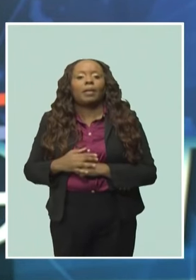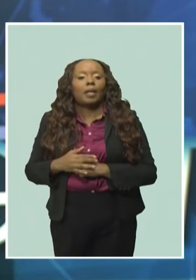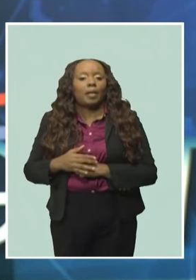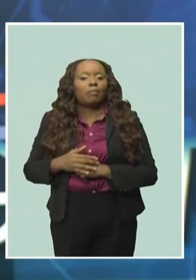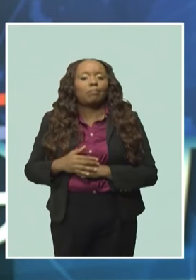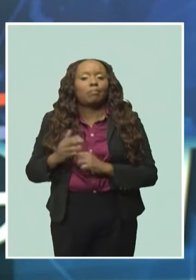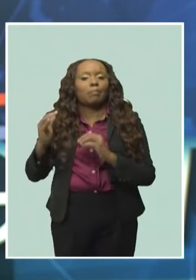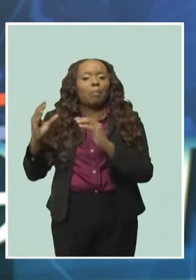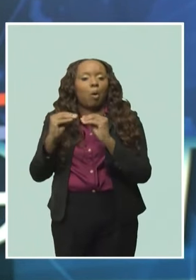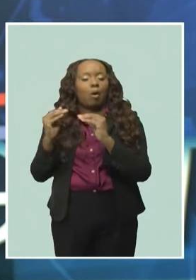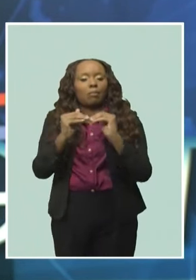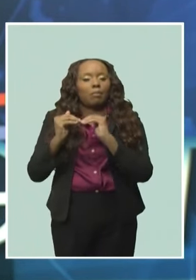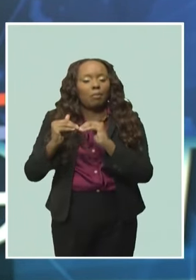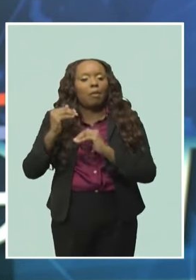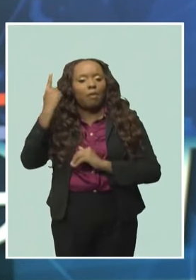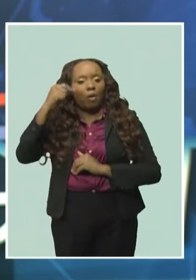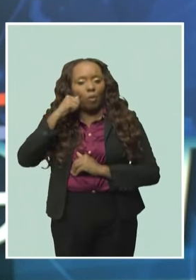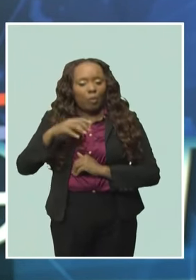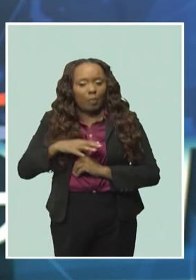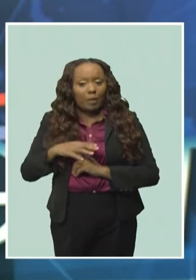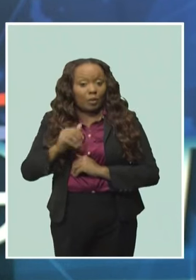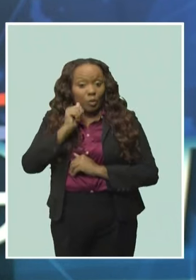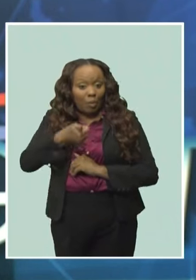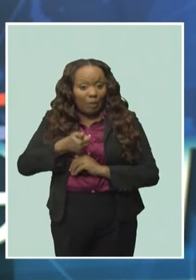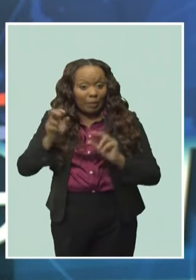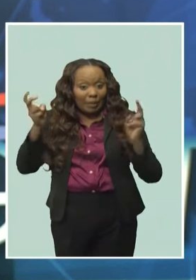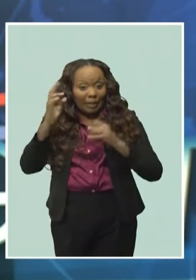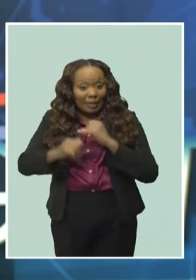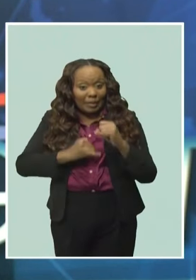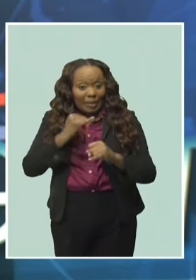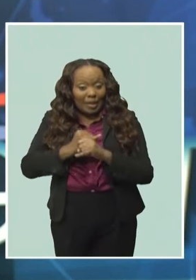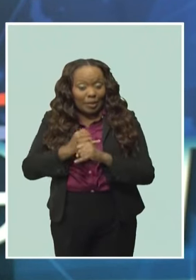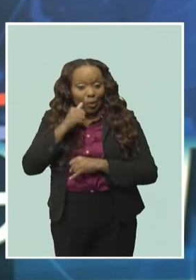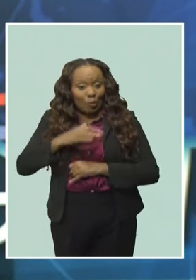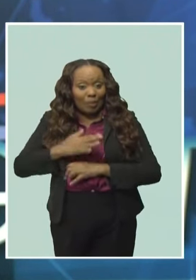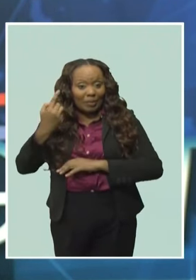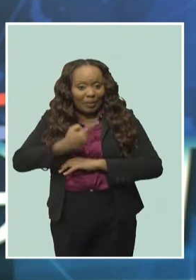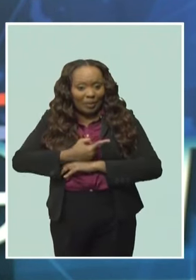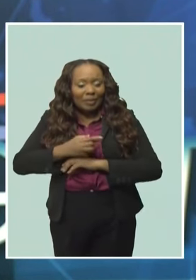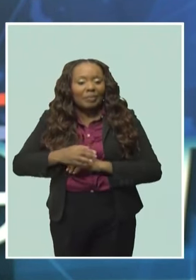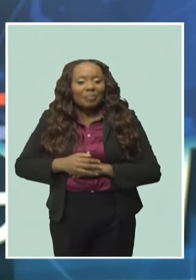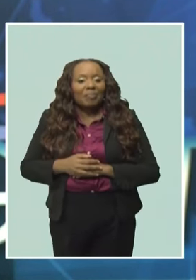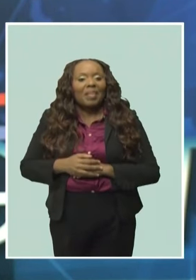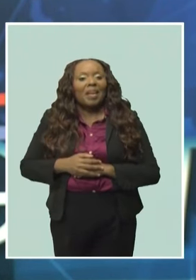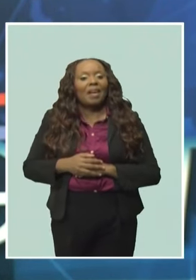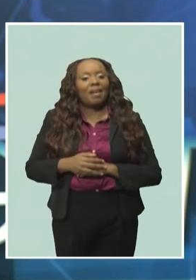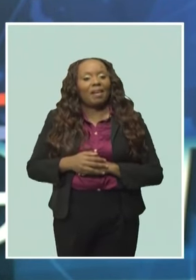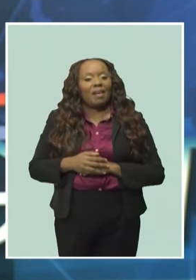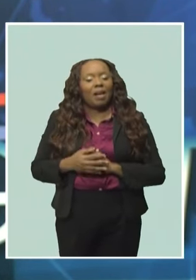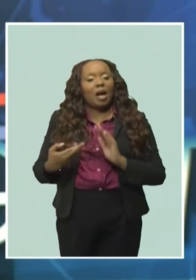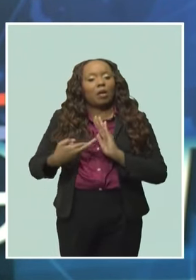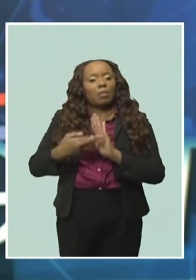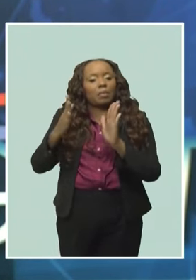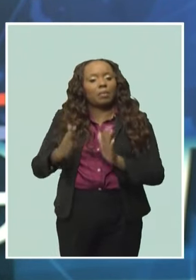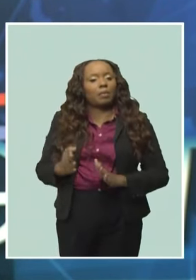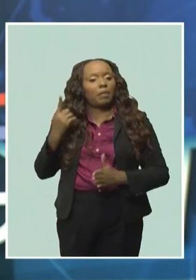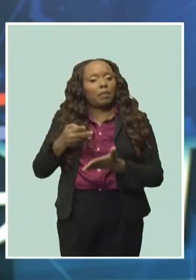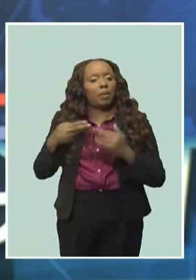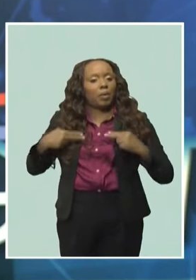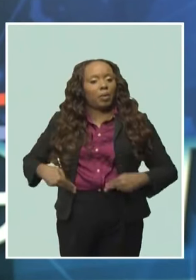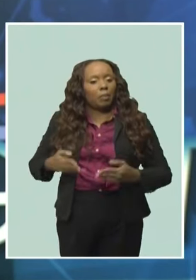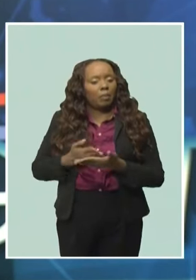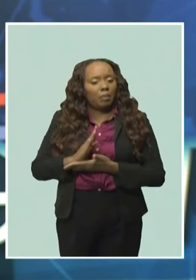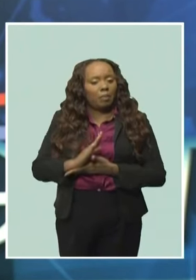regarding law and policy, Commissioner of the Inter-American Commission on Human Rights, Roberta Clark, has told the Organization of